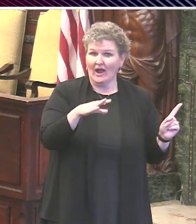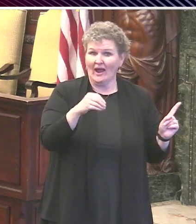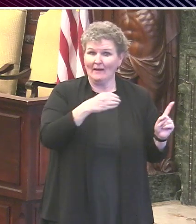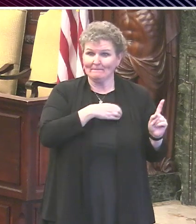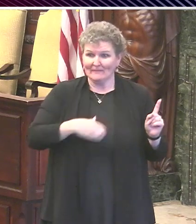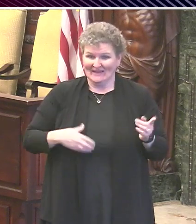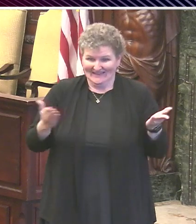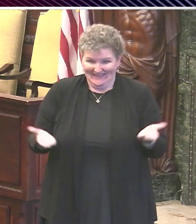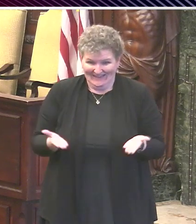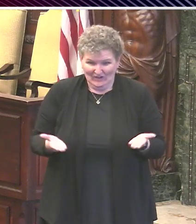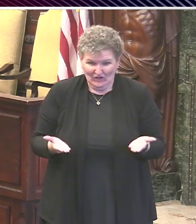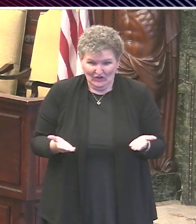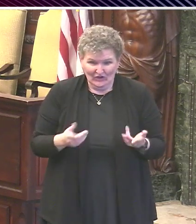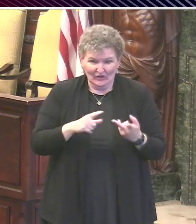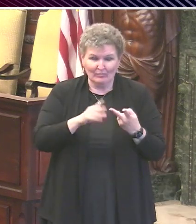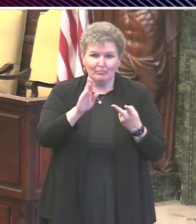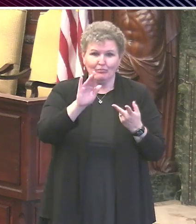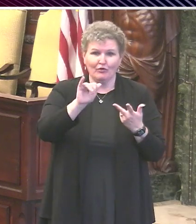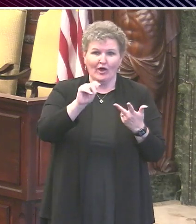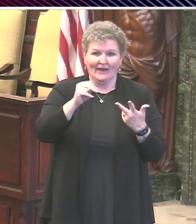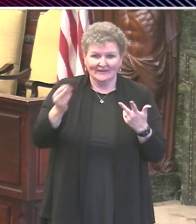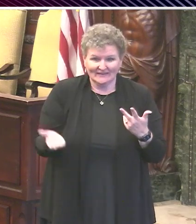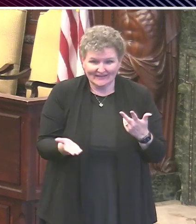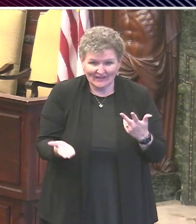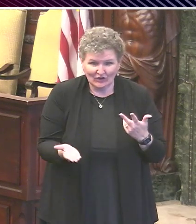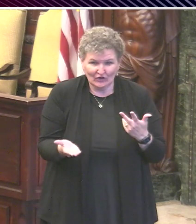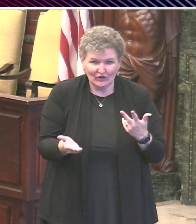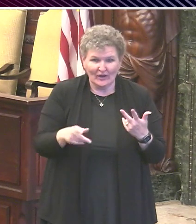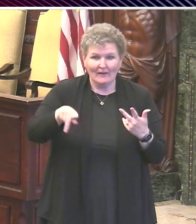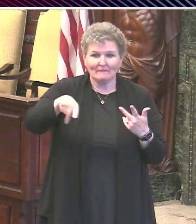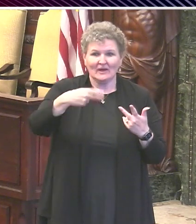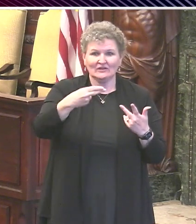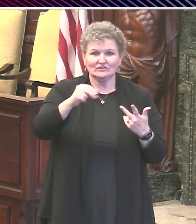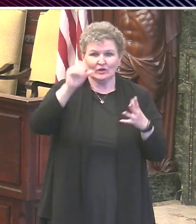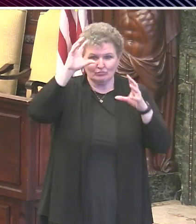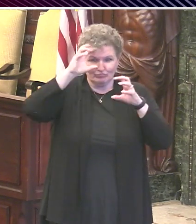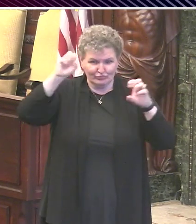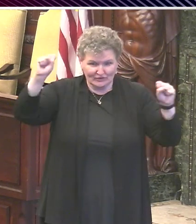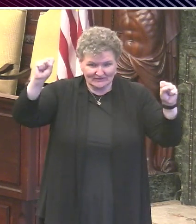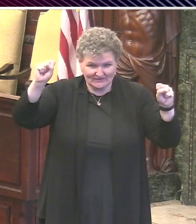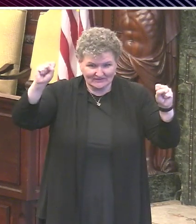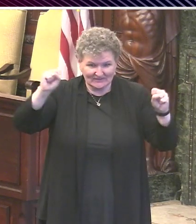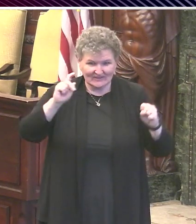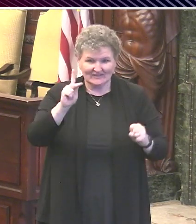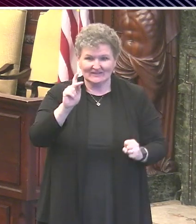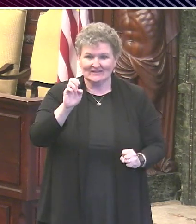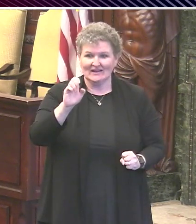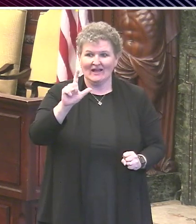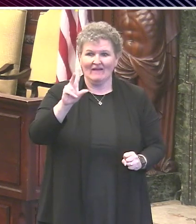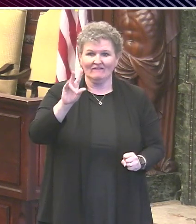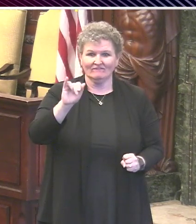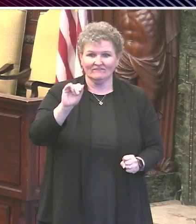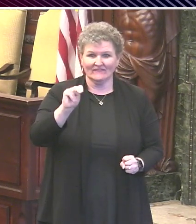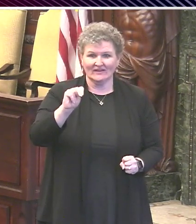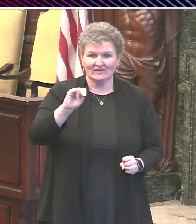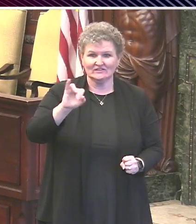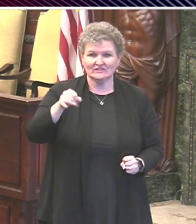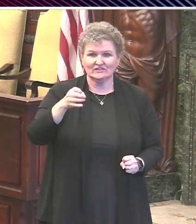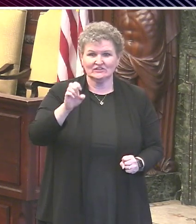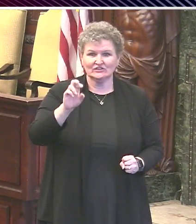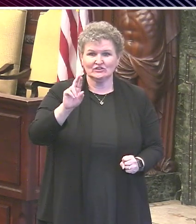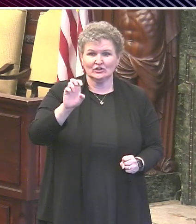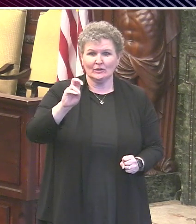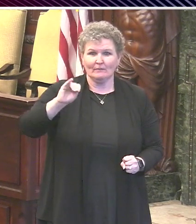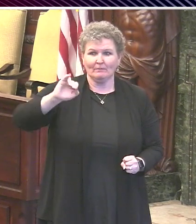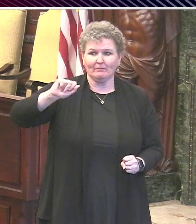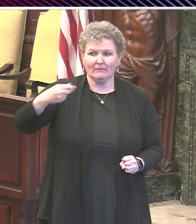Director Brian Abernathy, and PHA President Kelvin Jeremiah joining us today for Q&A. And if you are asking a